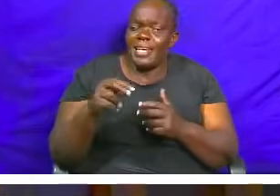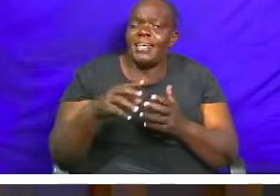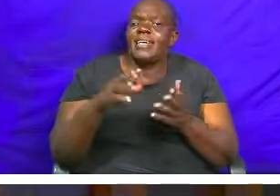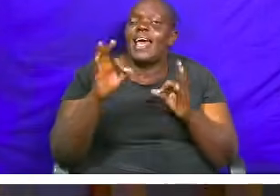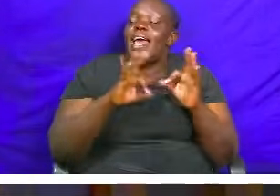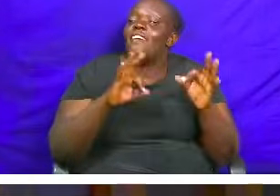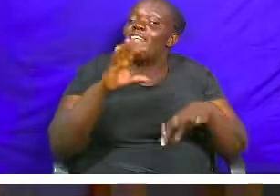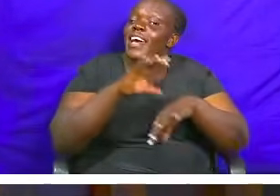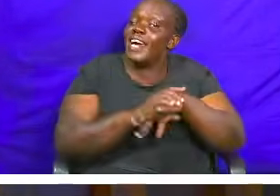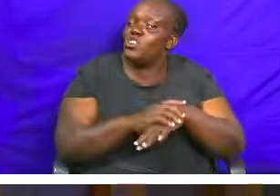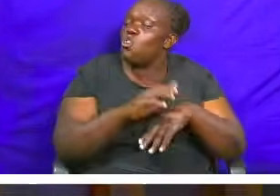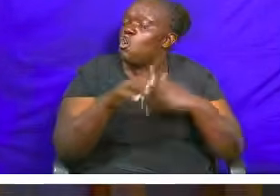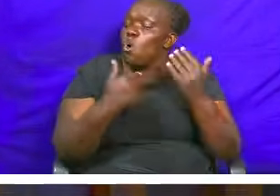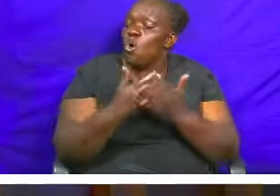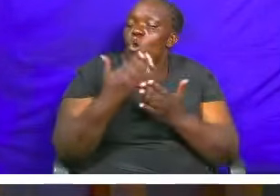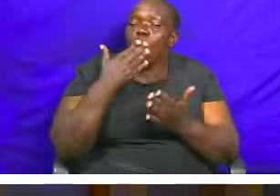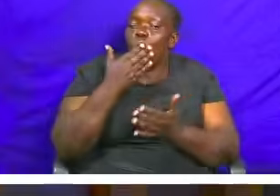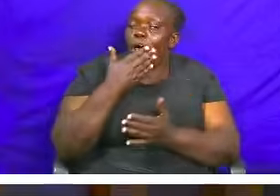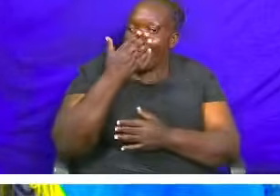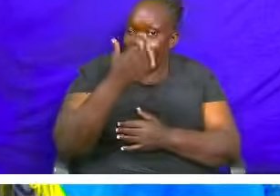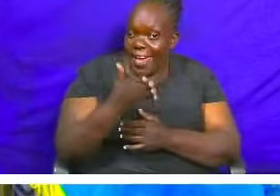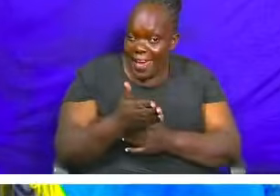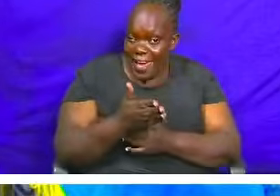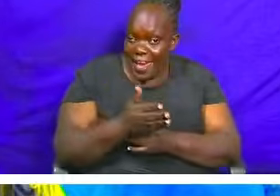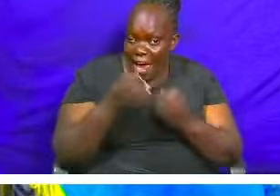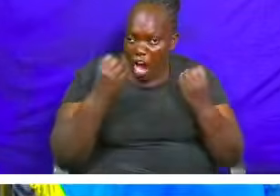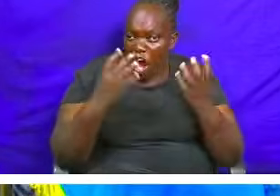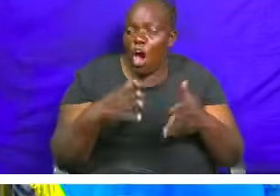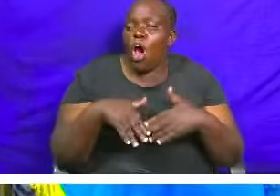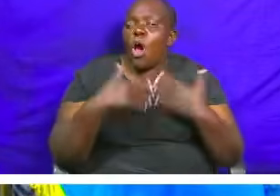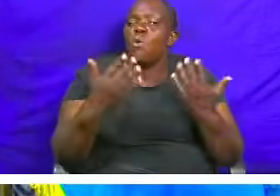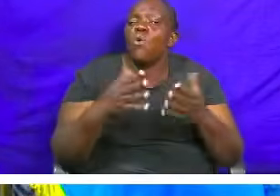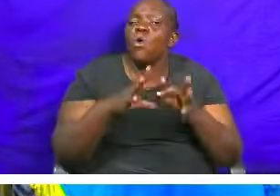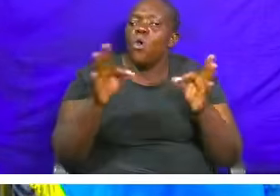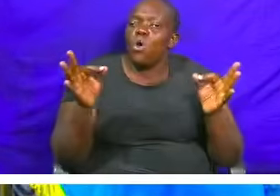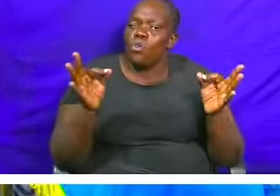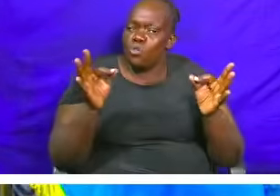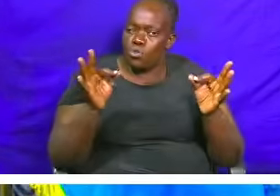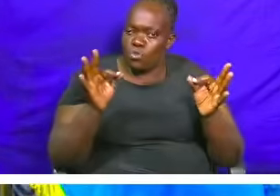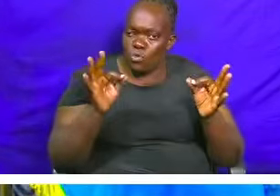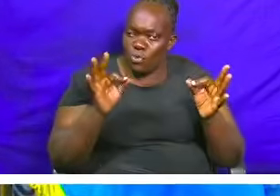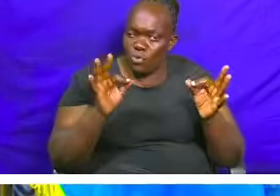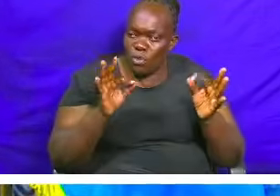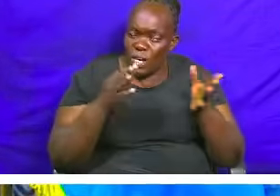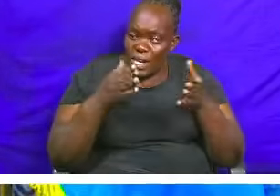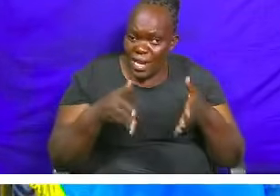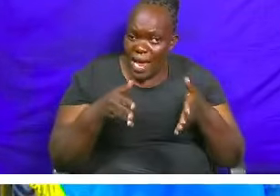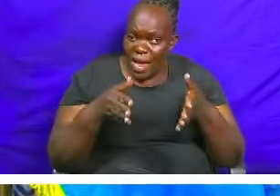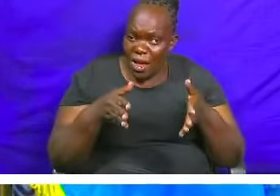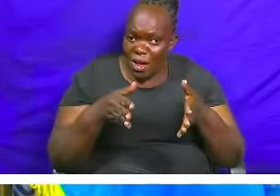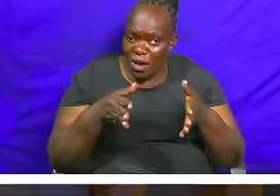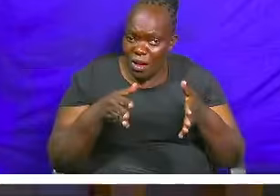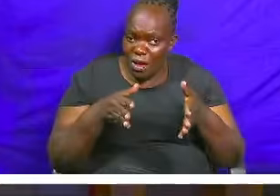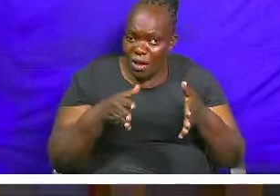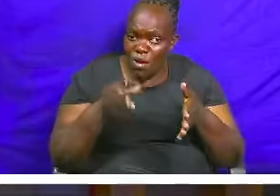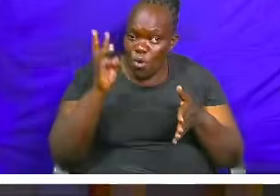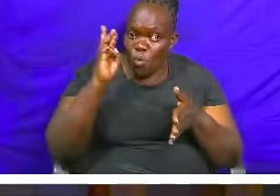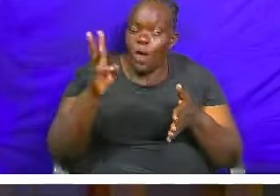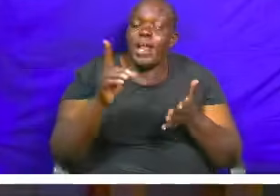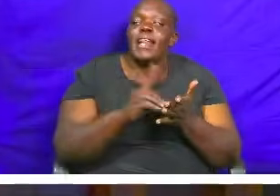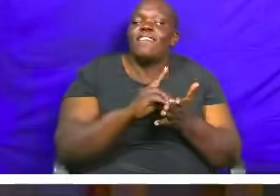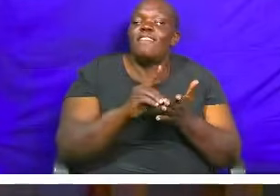to get the whole reserve or resource, it would last us for how long? So that now you'll have to divide